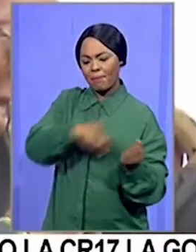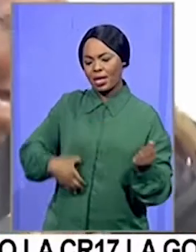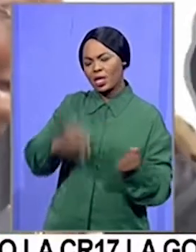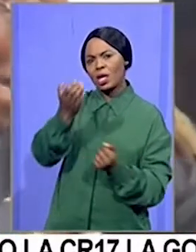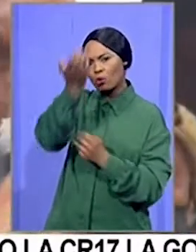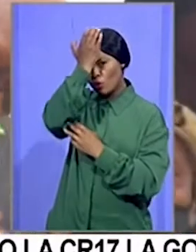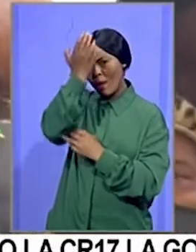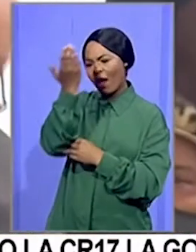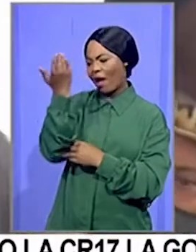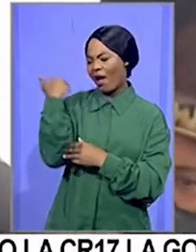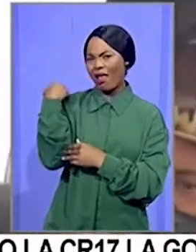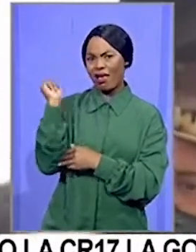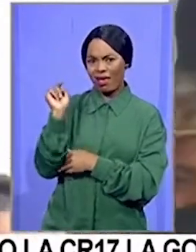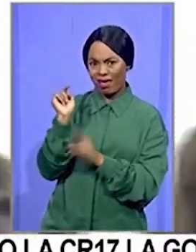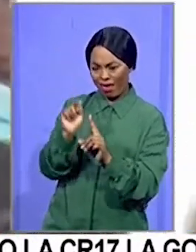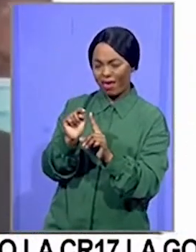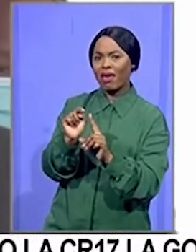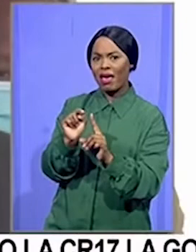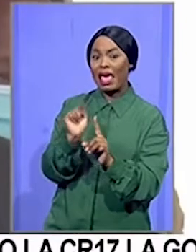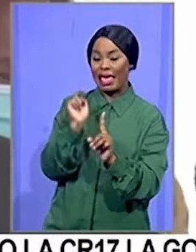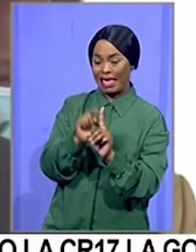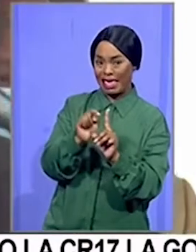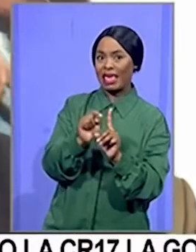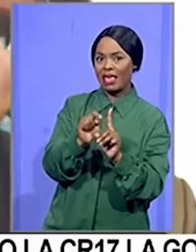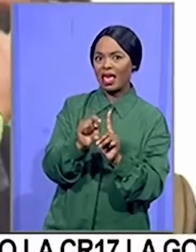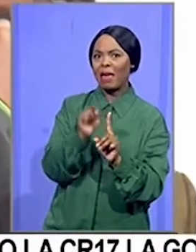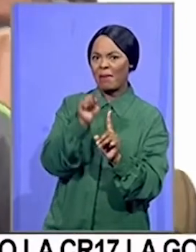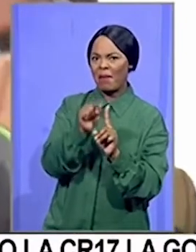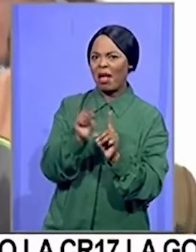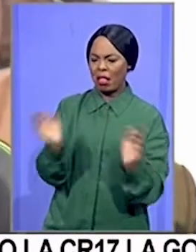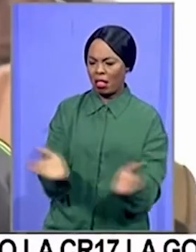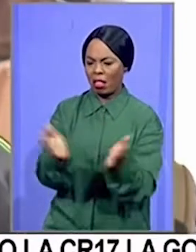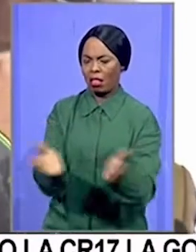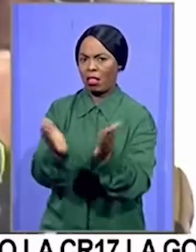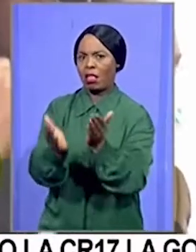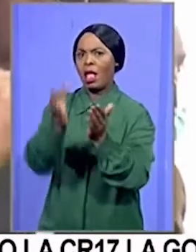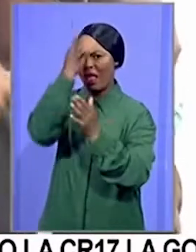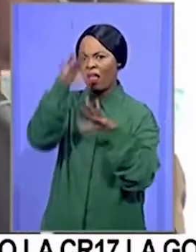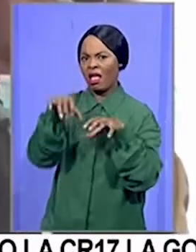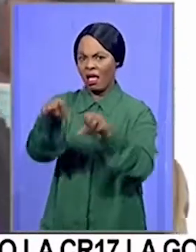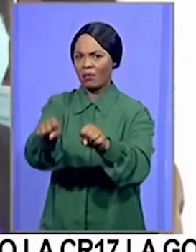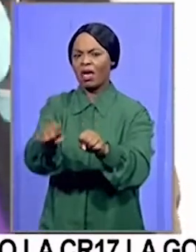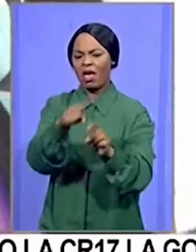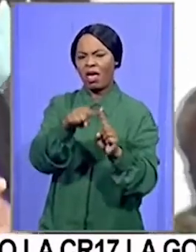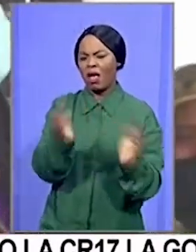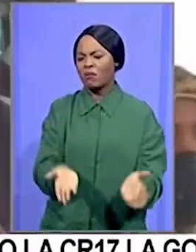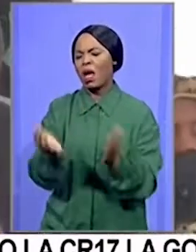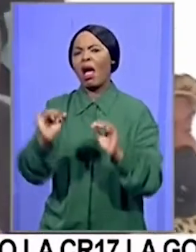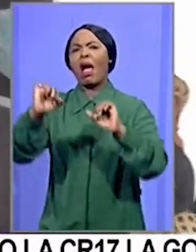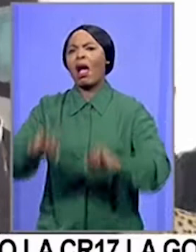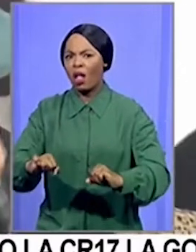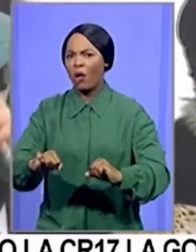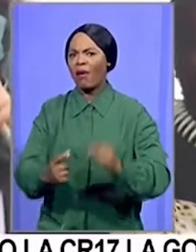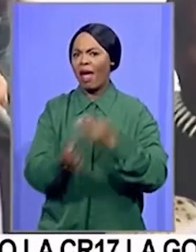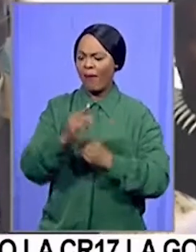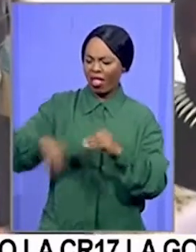le naga Jacob Zuma e le yena a kgontšhišego go thupša ga mmušo e ka ba se se hlalosa ka fao